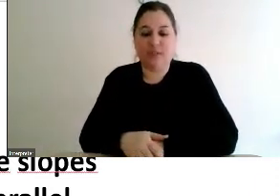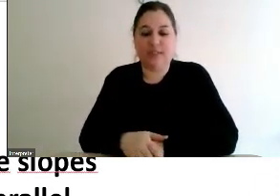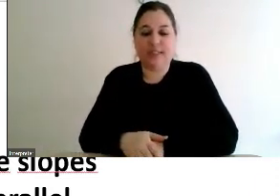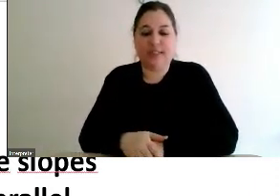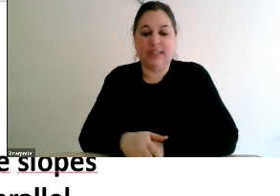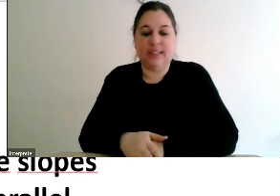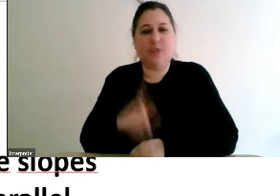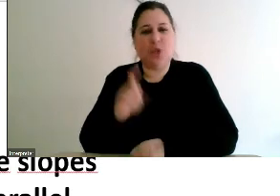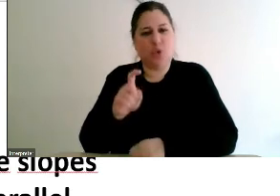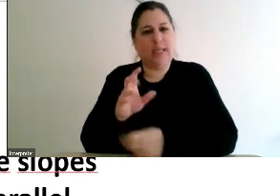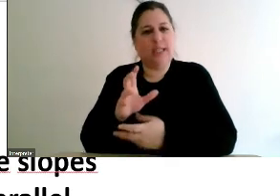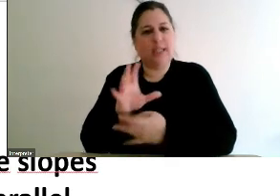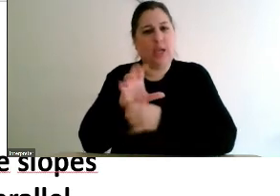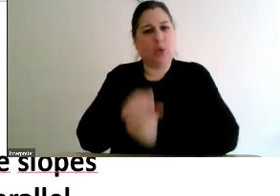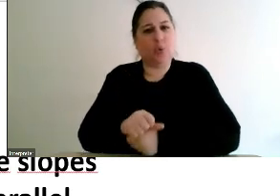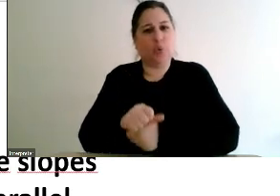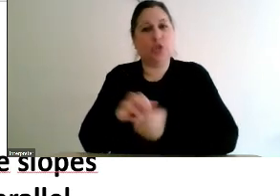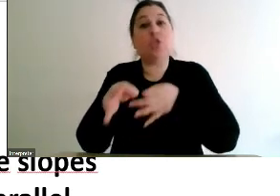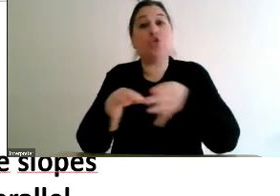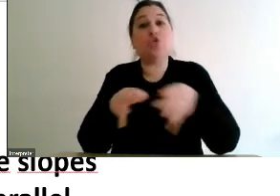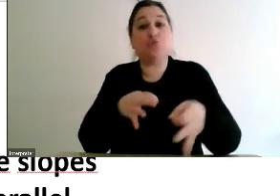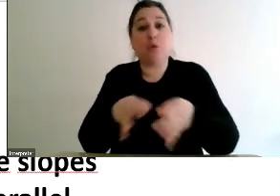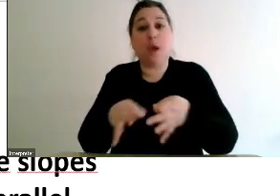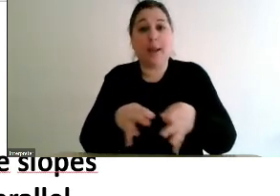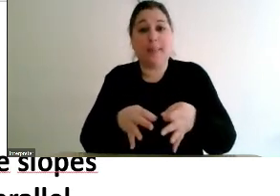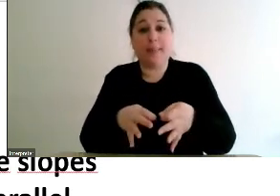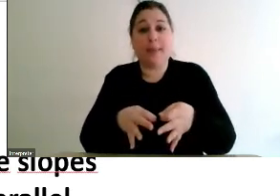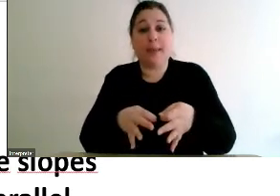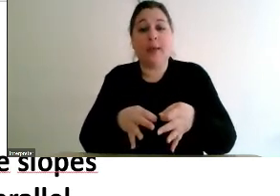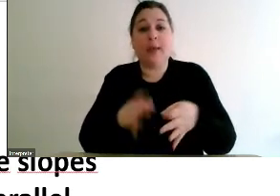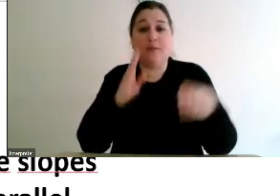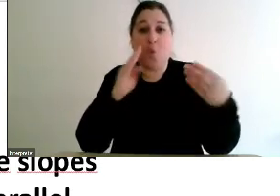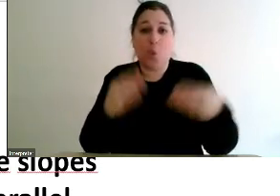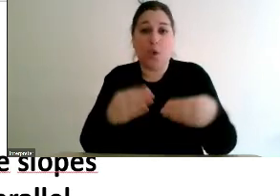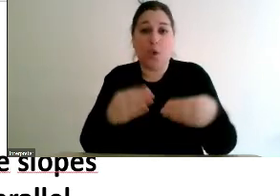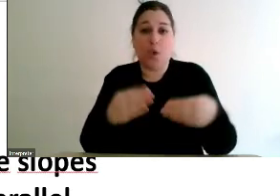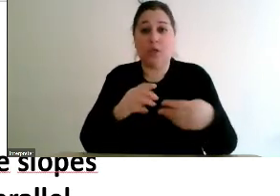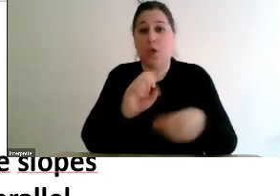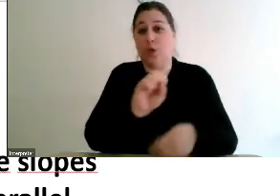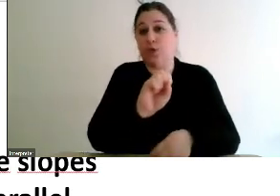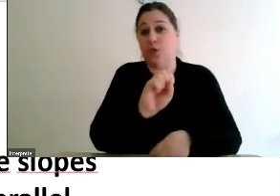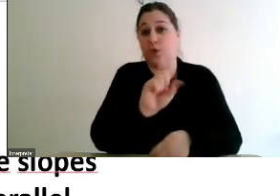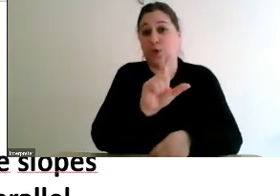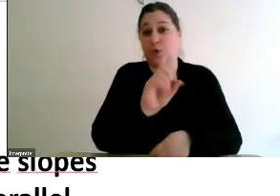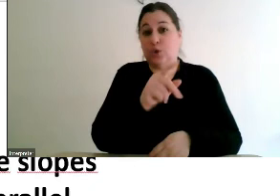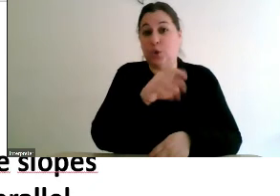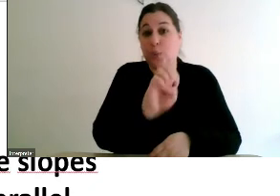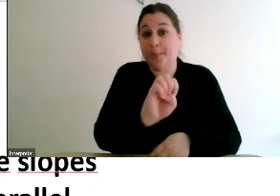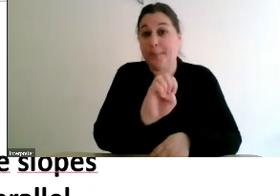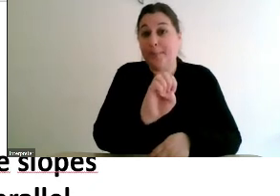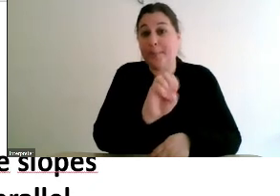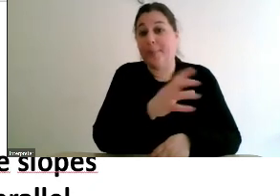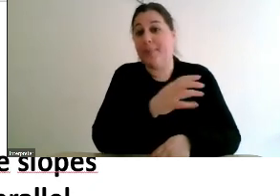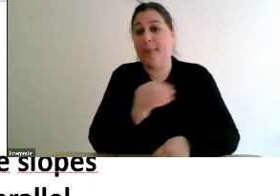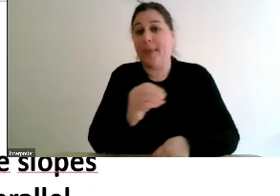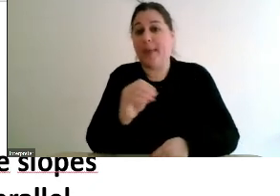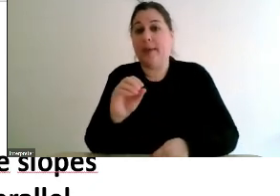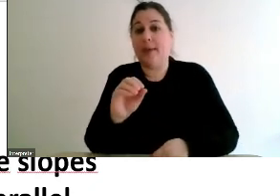y-intercept. Get in the habit of describing it with slopes and y-intercepts. It's a great way to practice